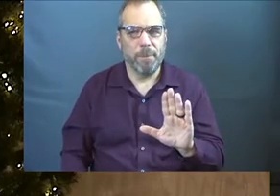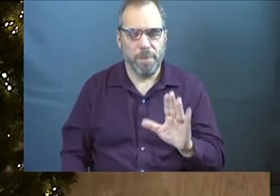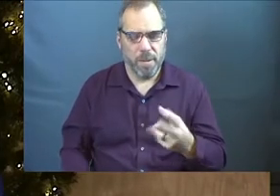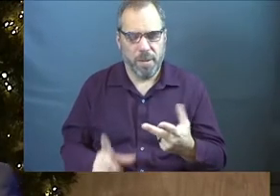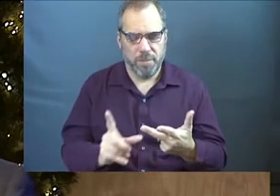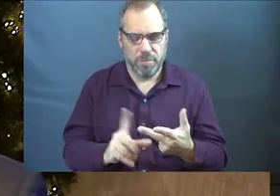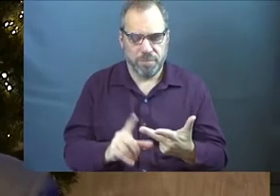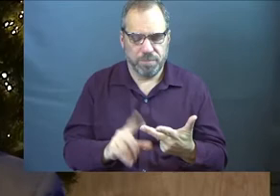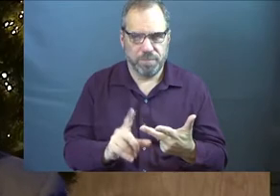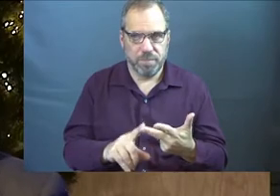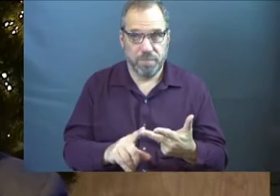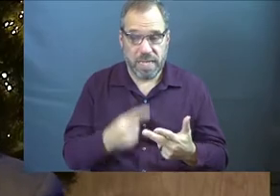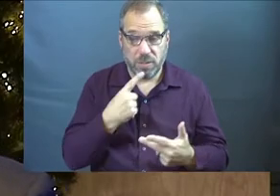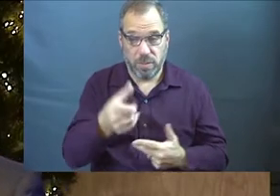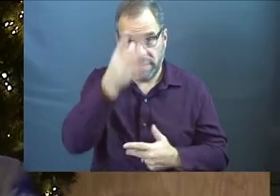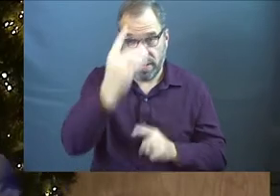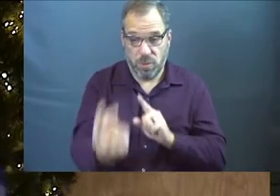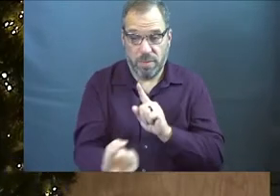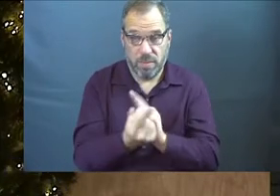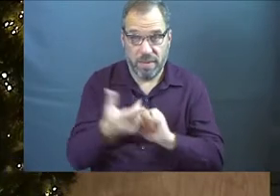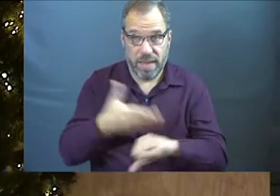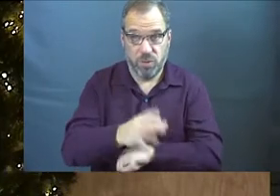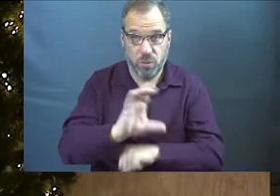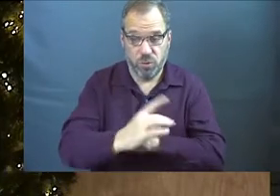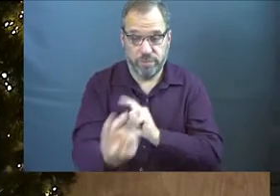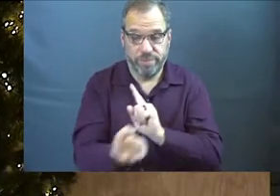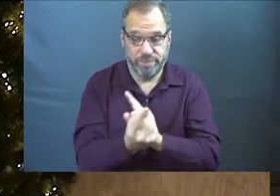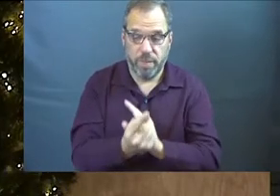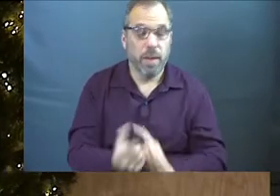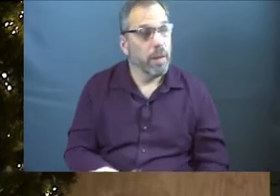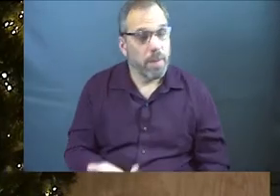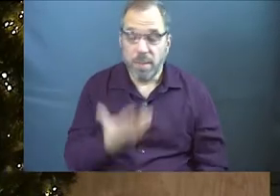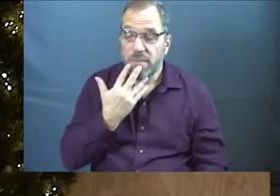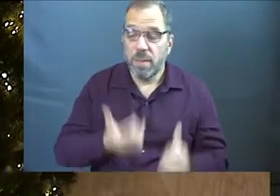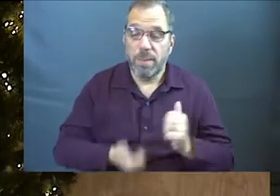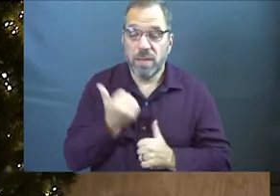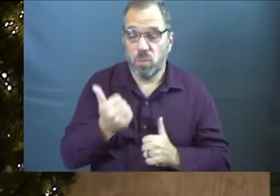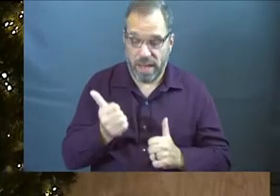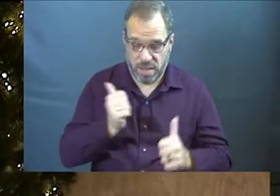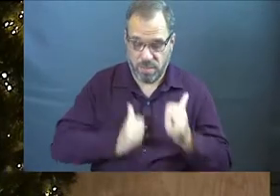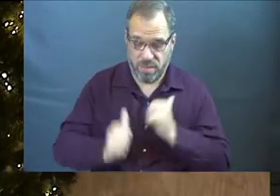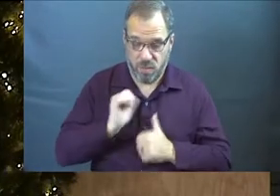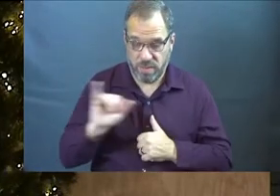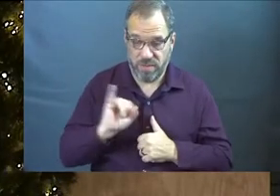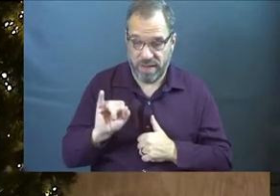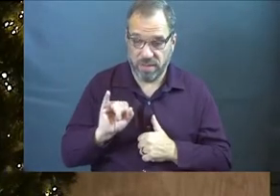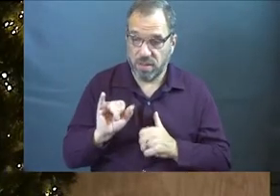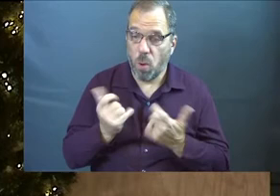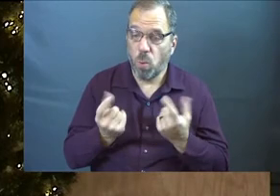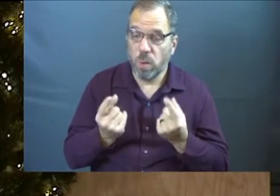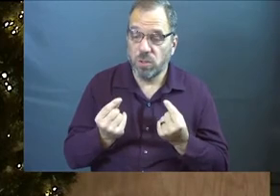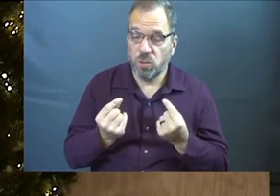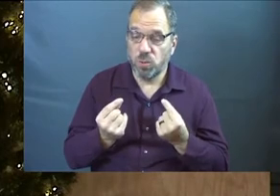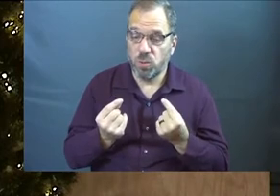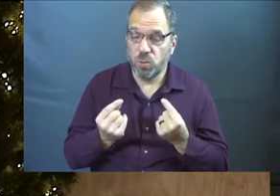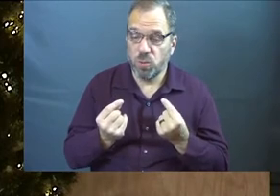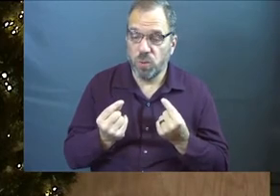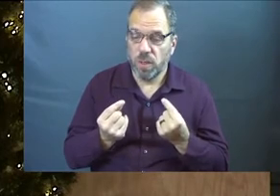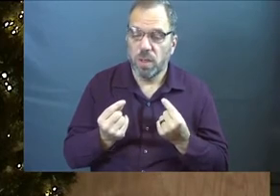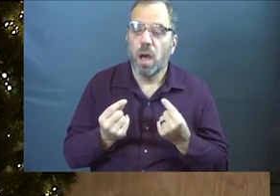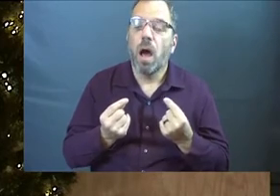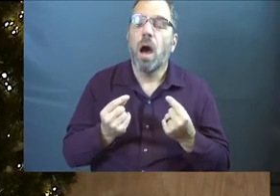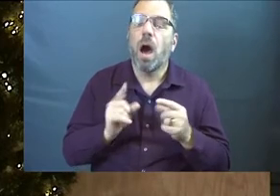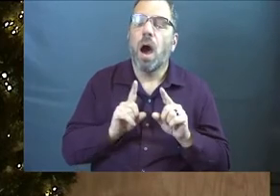The other thing I would say to this man is that the best way to fight the performance infection inside of yourself is to walk